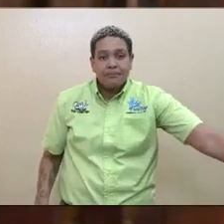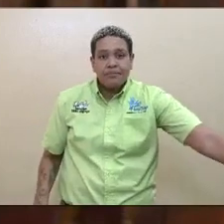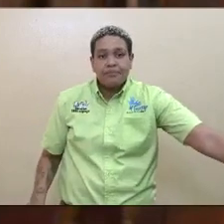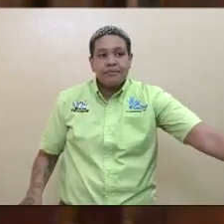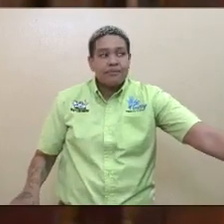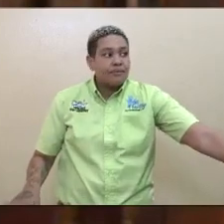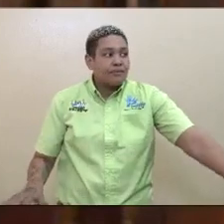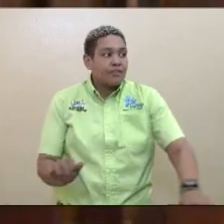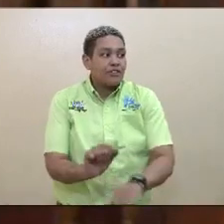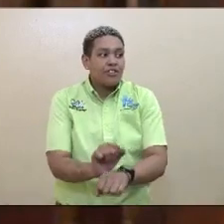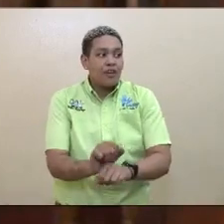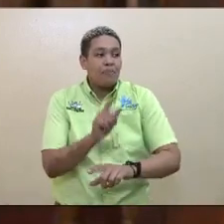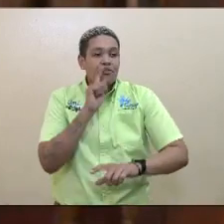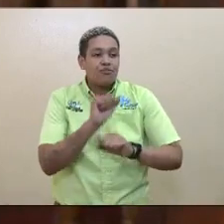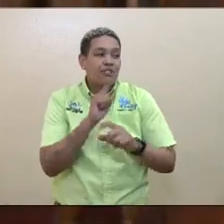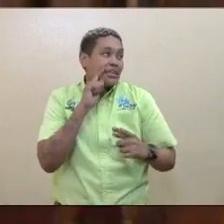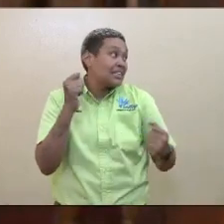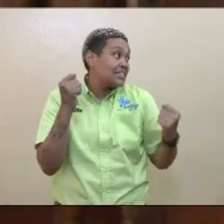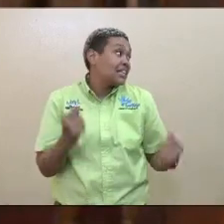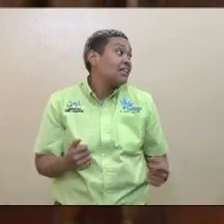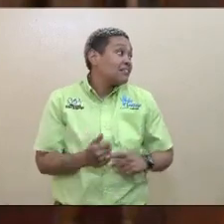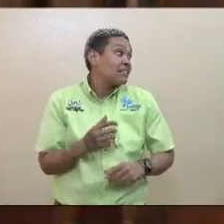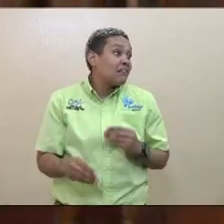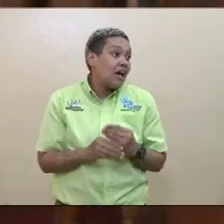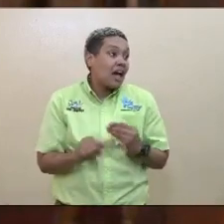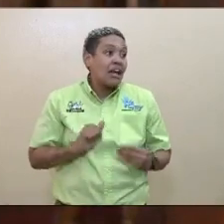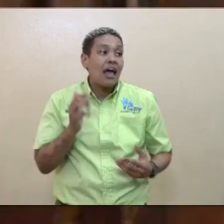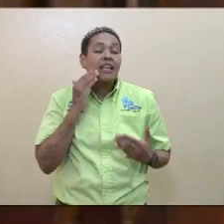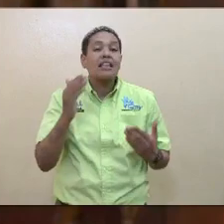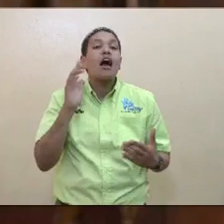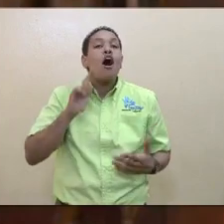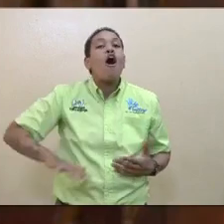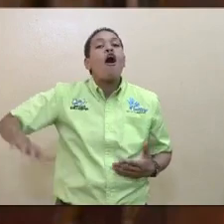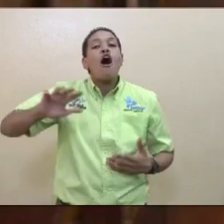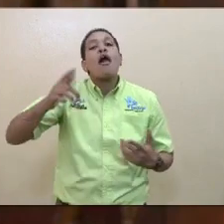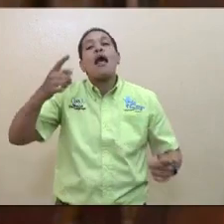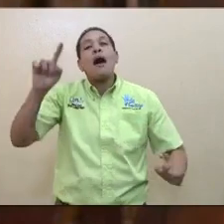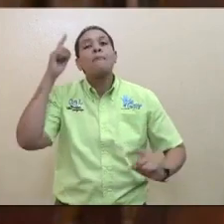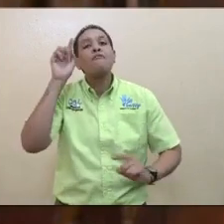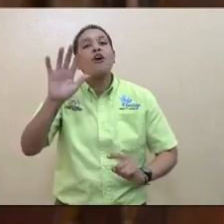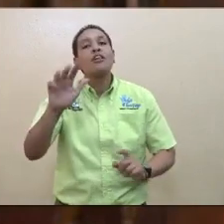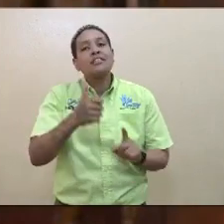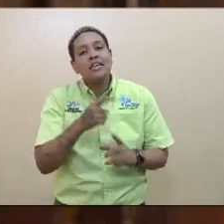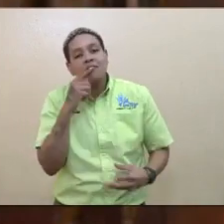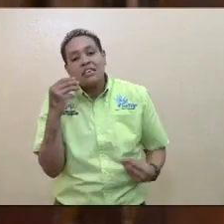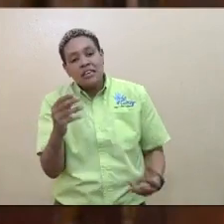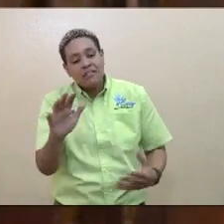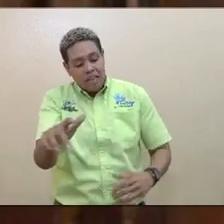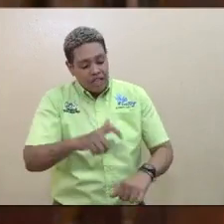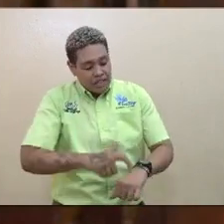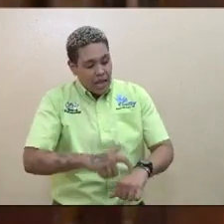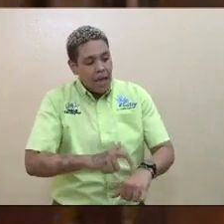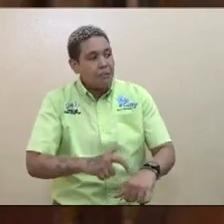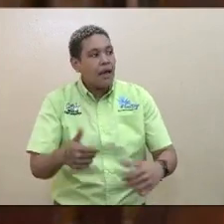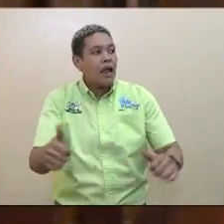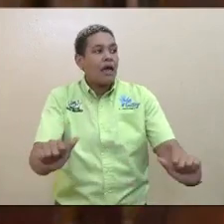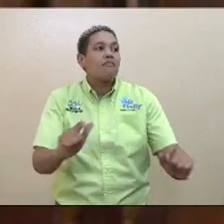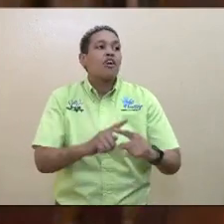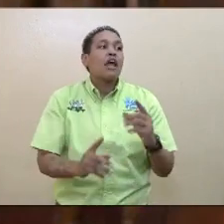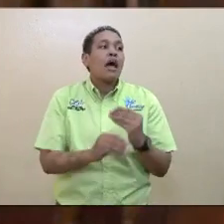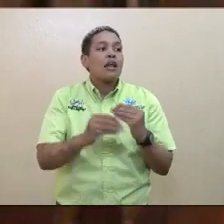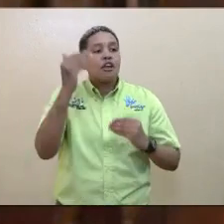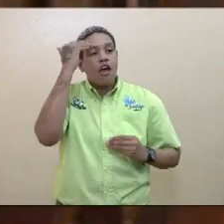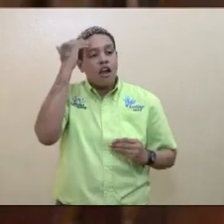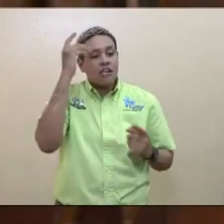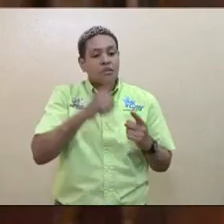is significant, and I thank all of them for giving of their time and effort,